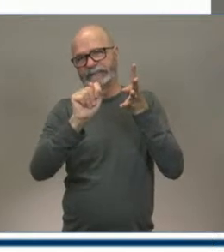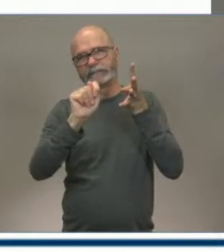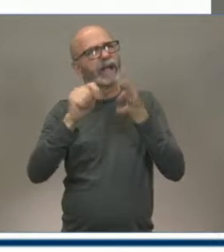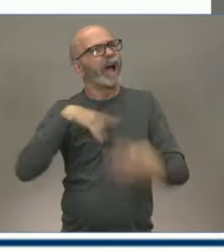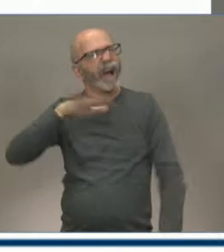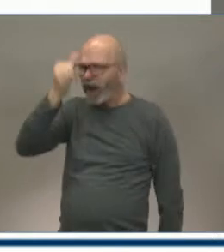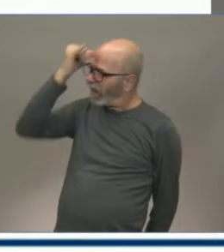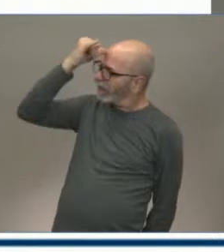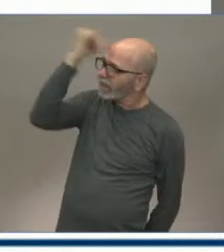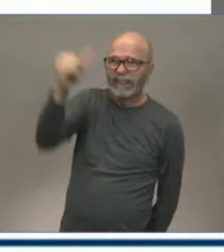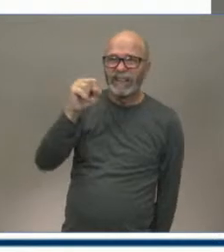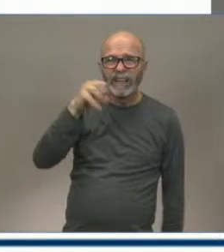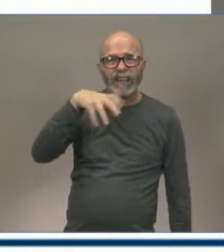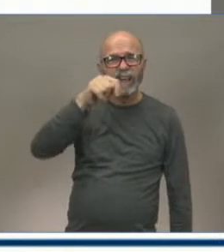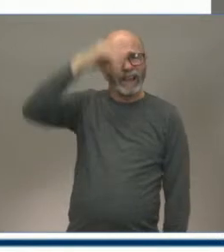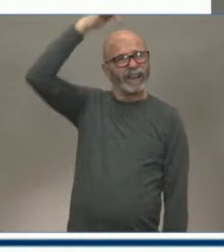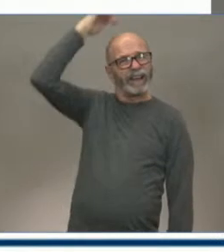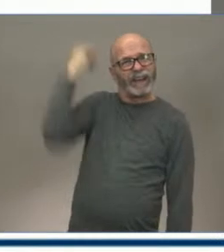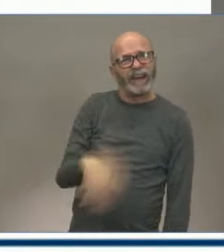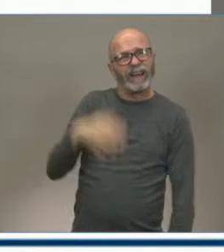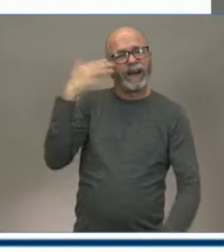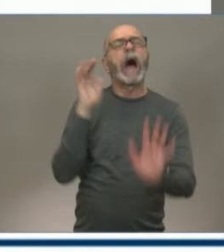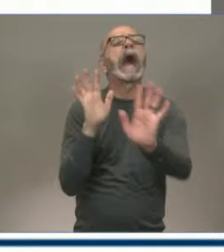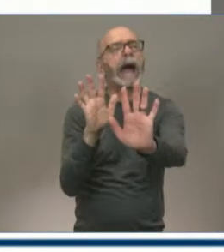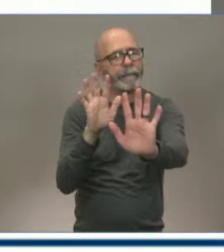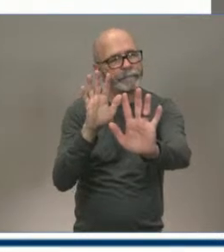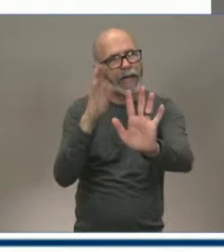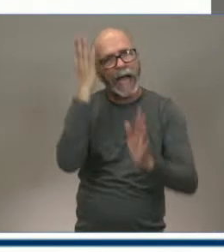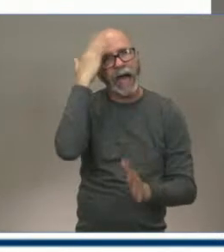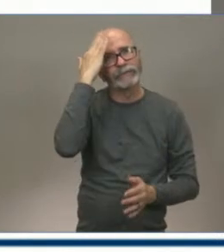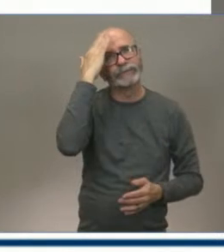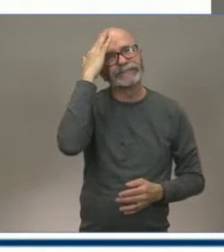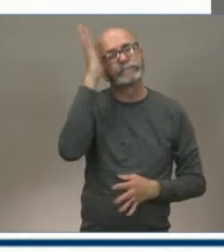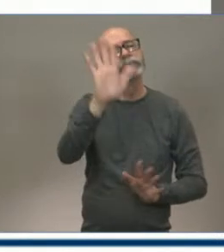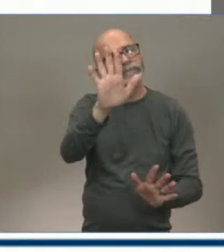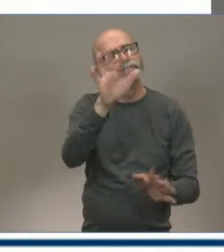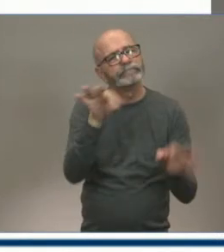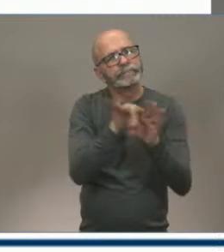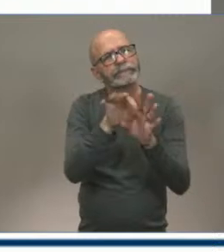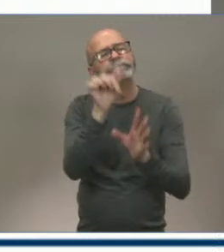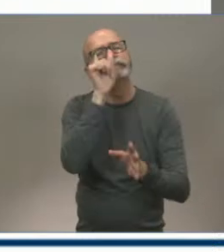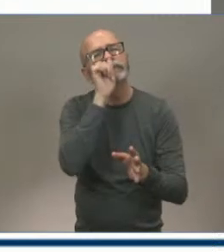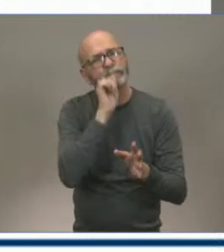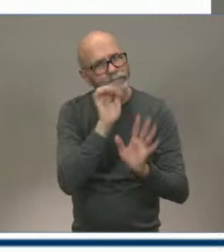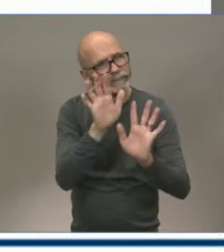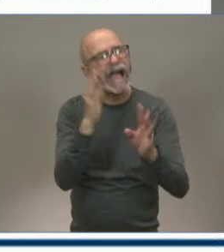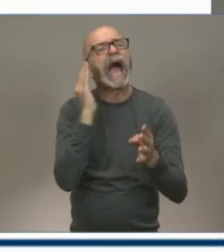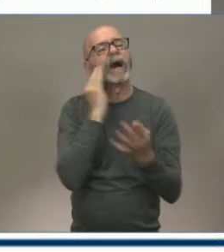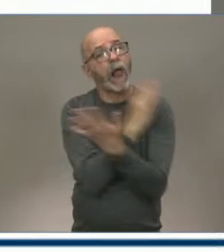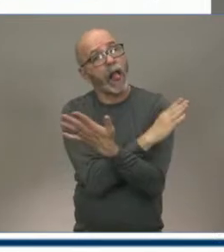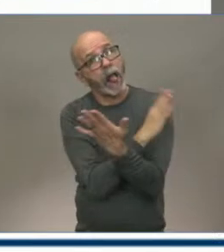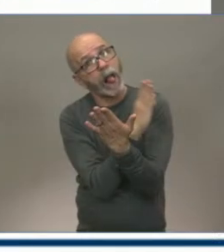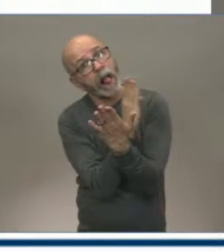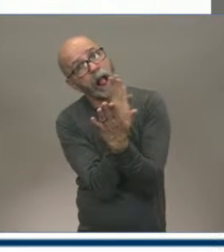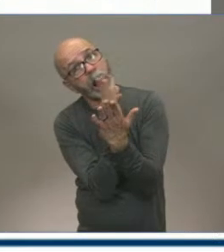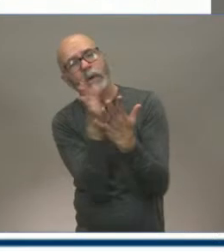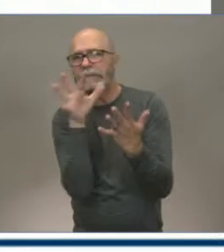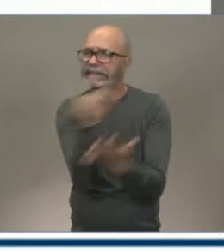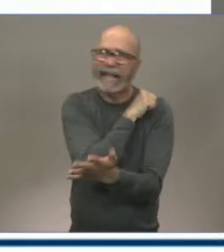vaccinated, but again, I'm going to ask for people's patience. We will get to you. We'll roll this out, but it'll take